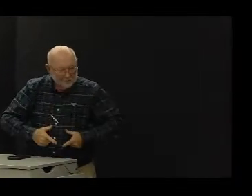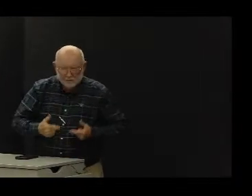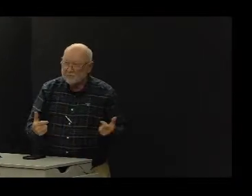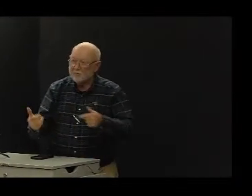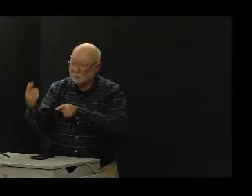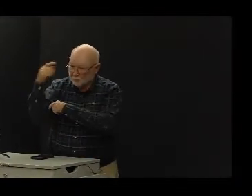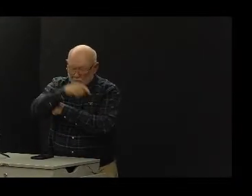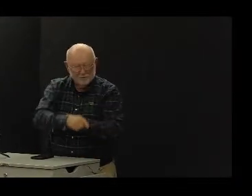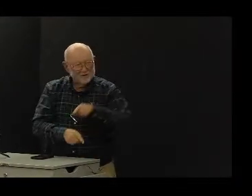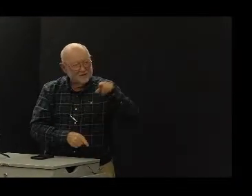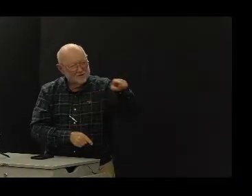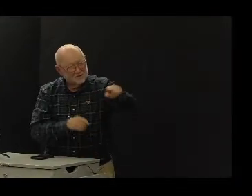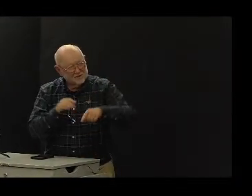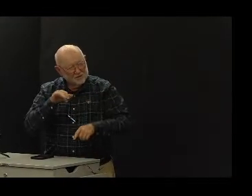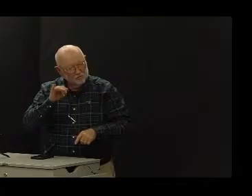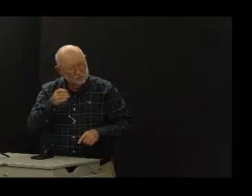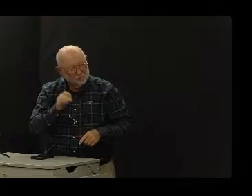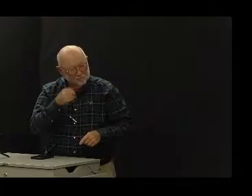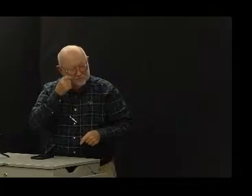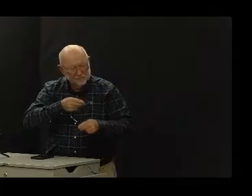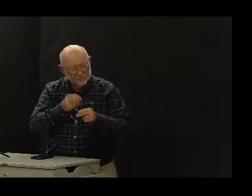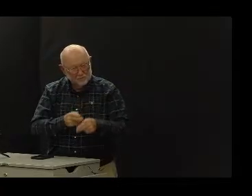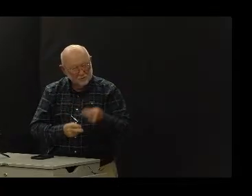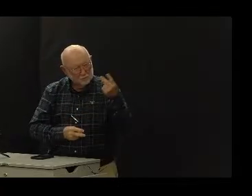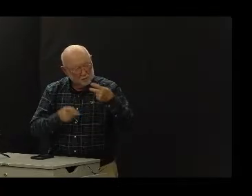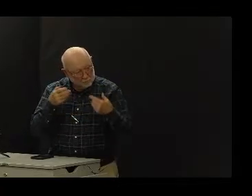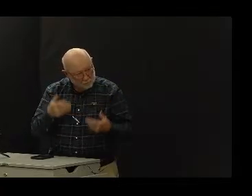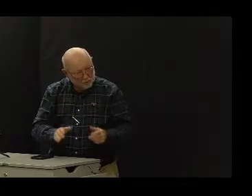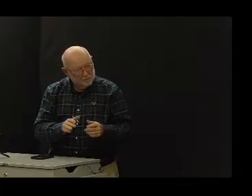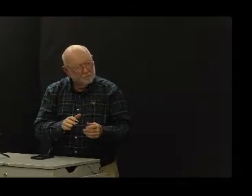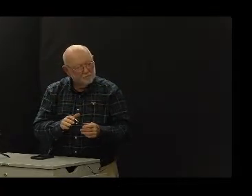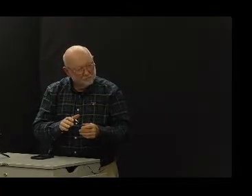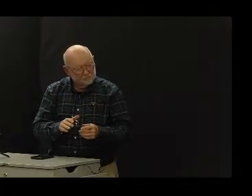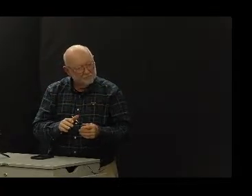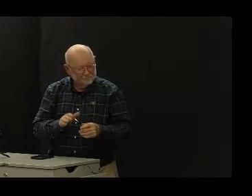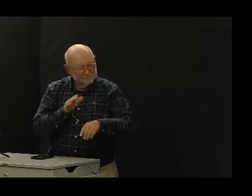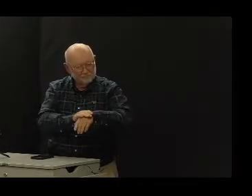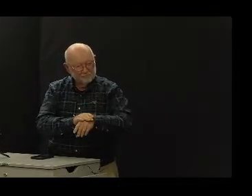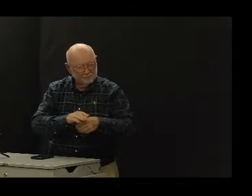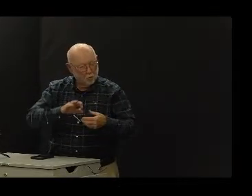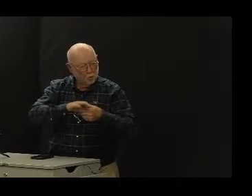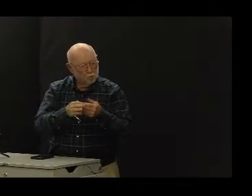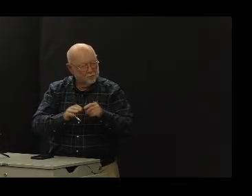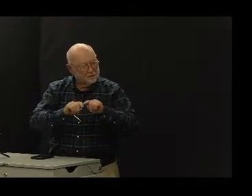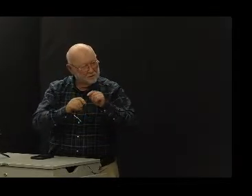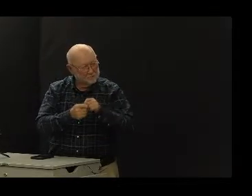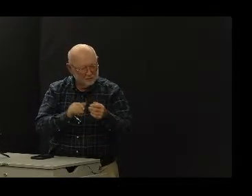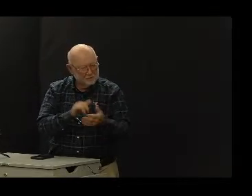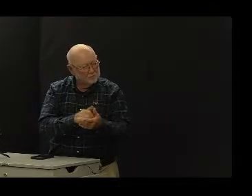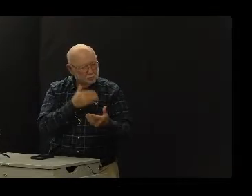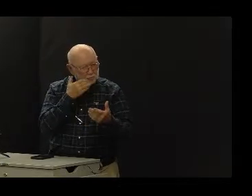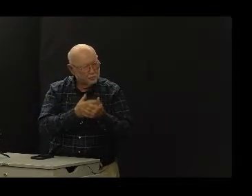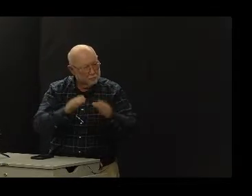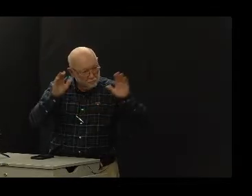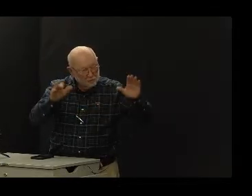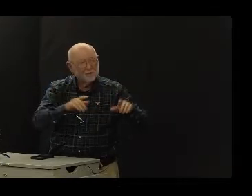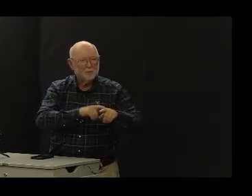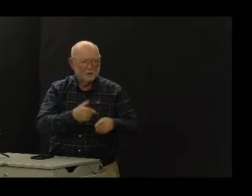students graduate. I know, Jeff, you recently mentioned 2 who